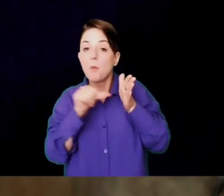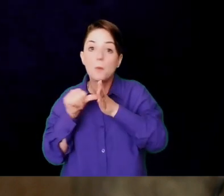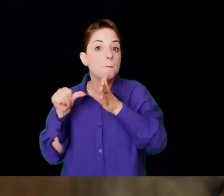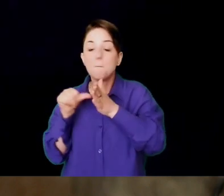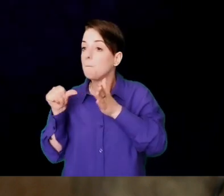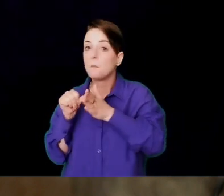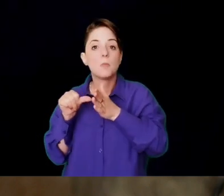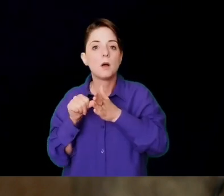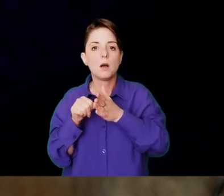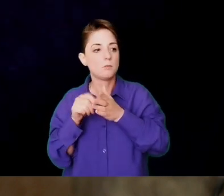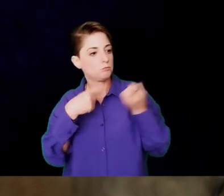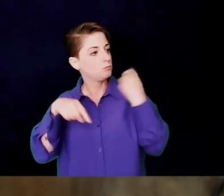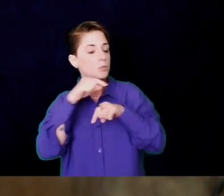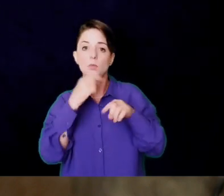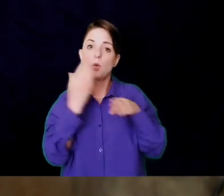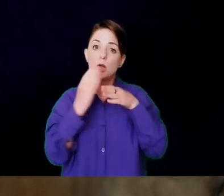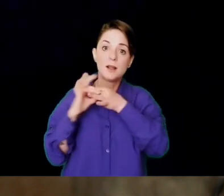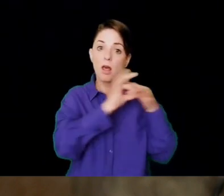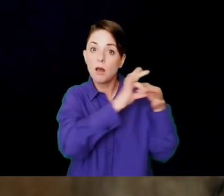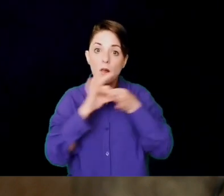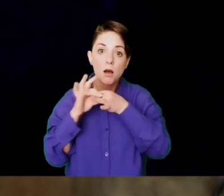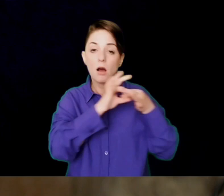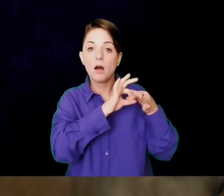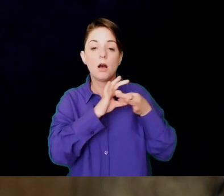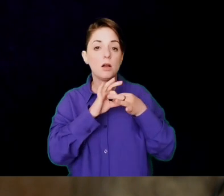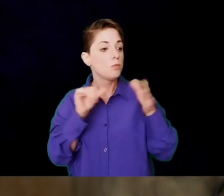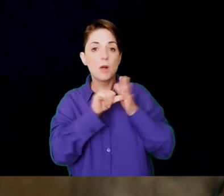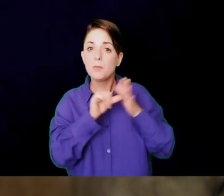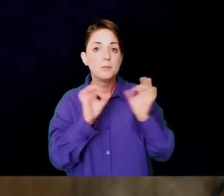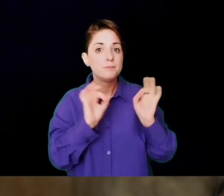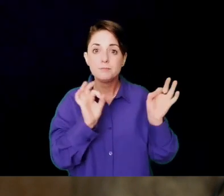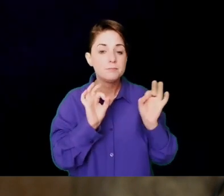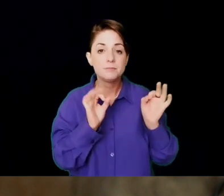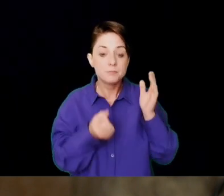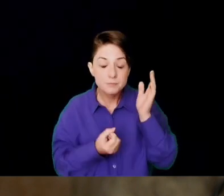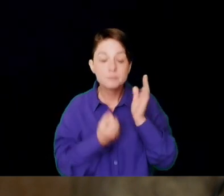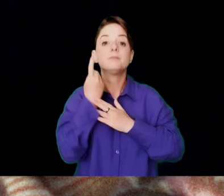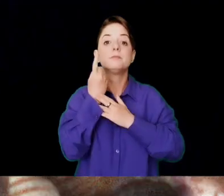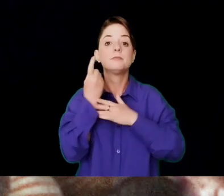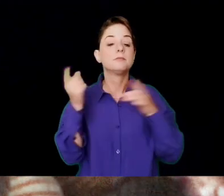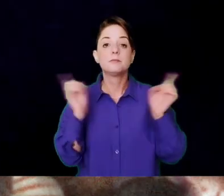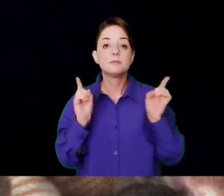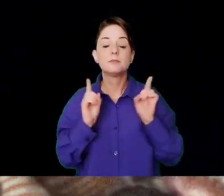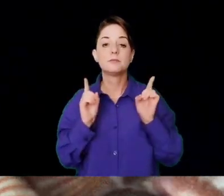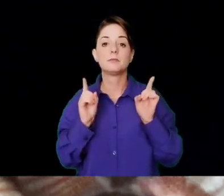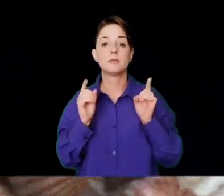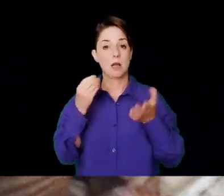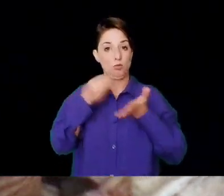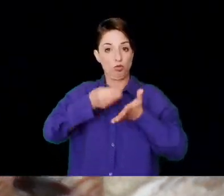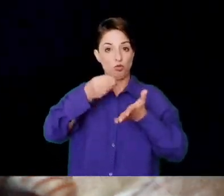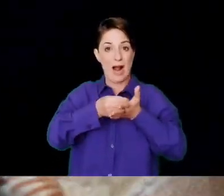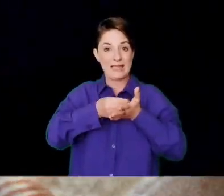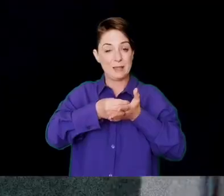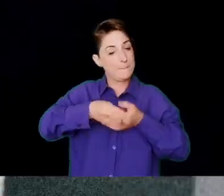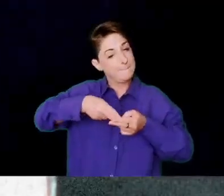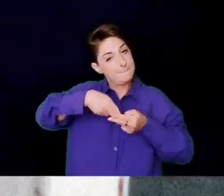at Lyme were excellent. We worked together. It wasn't a problem. And then all of a sudden the price